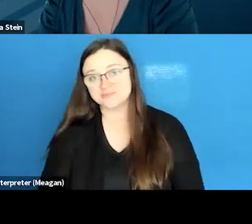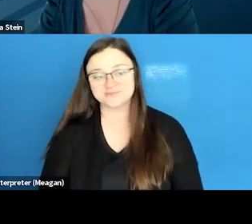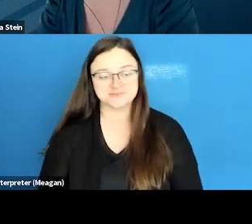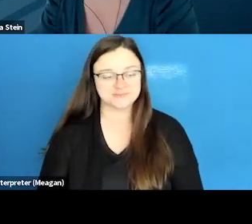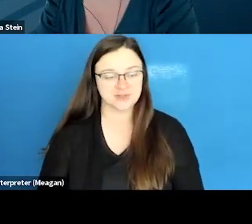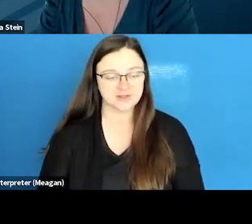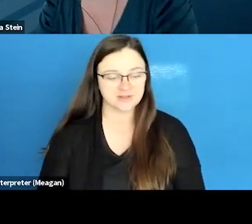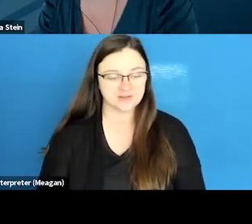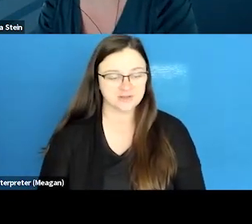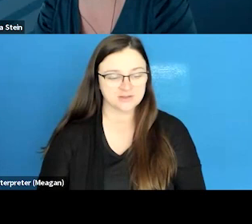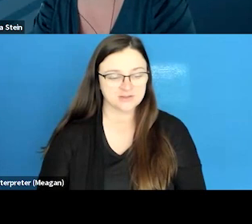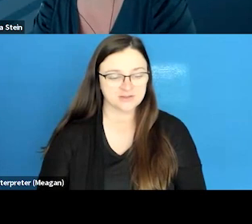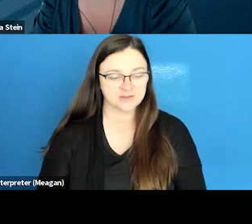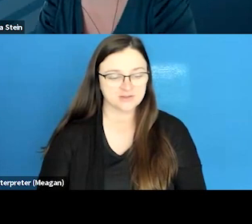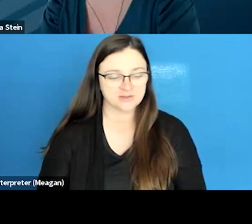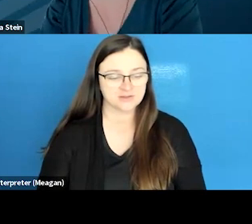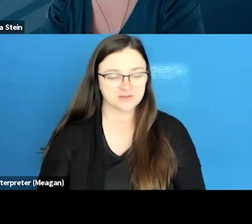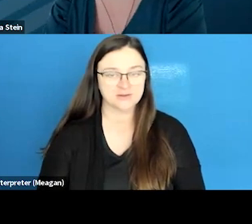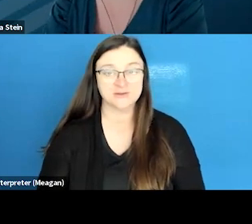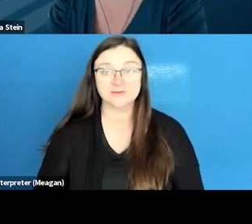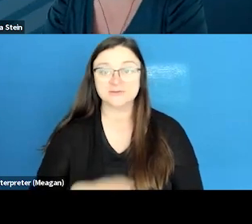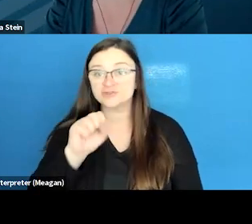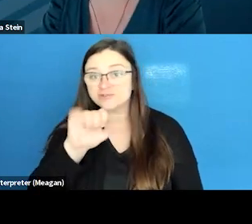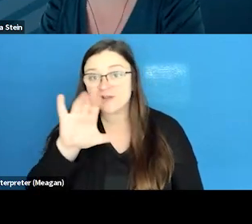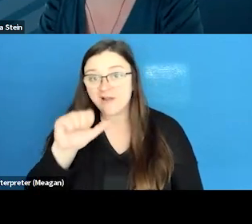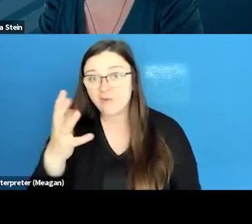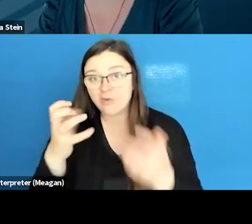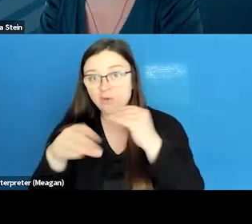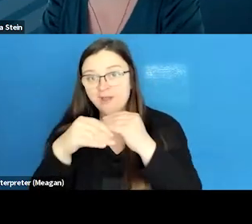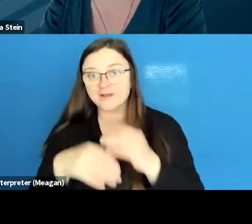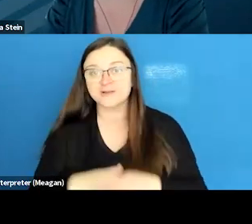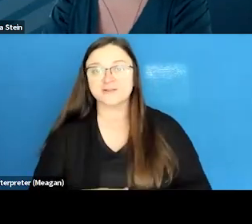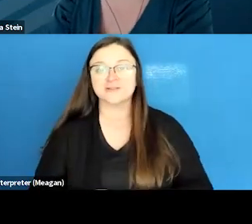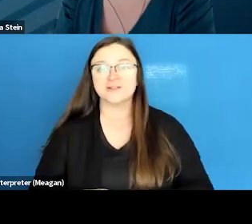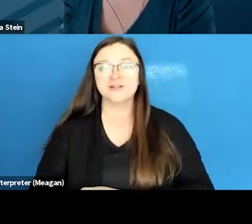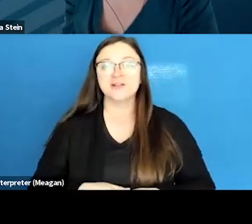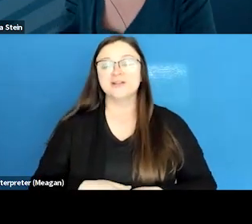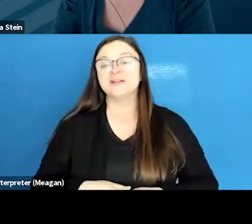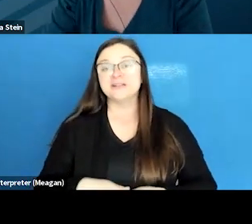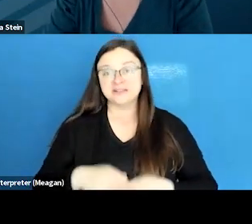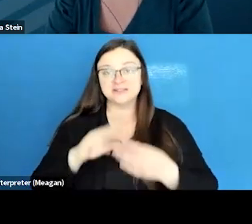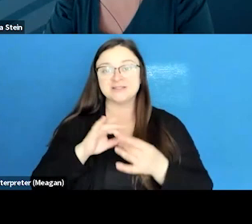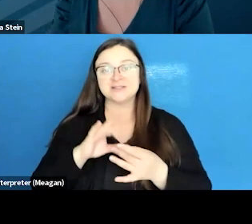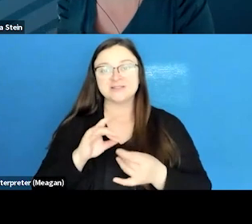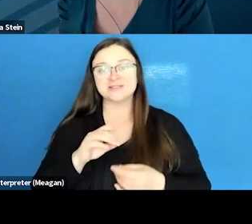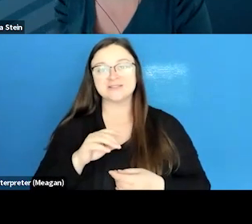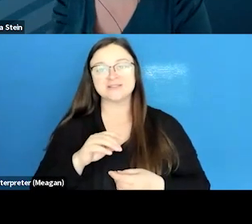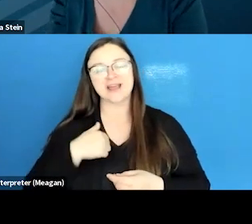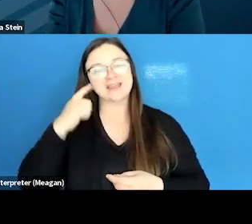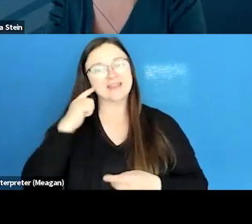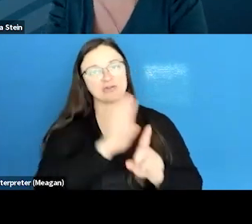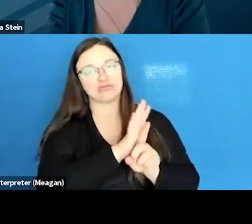Thank you for that. Jessica, anything you want to add to those questions? One, I just think that Judge Faraday's example